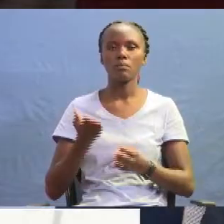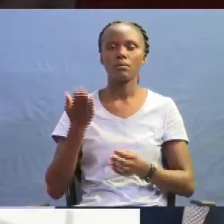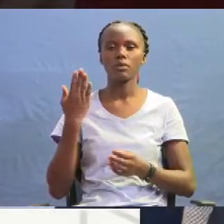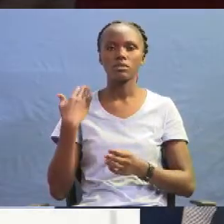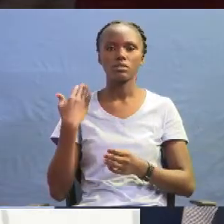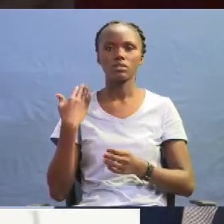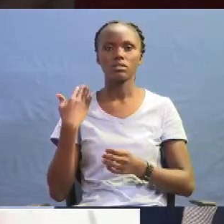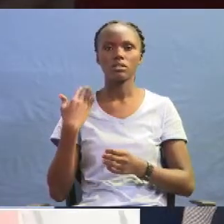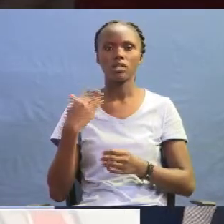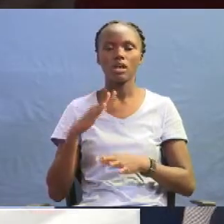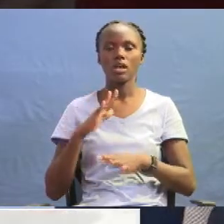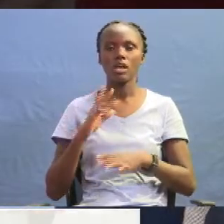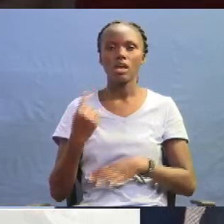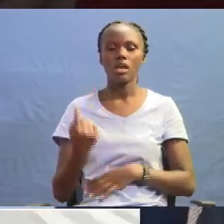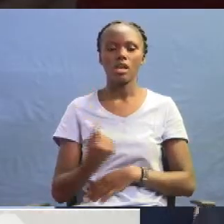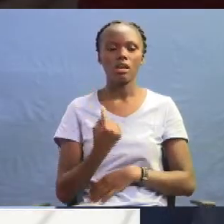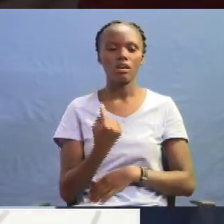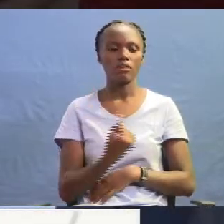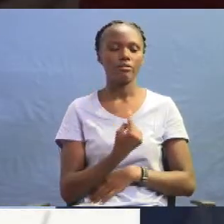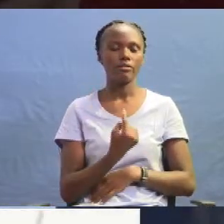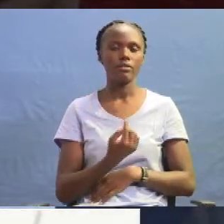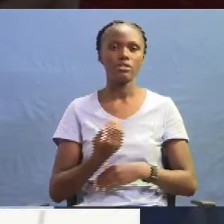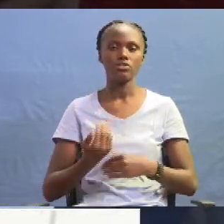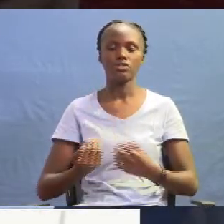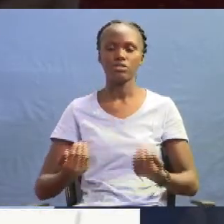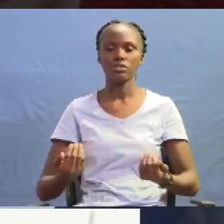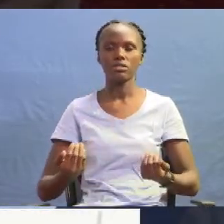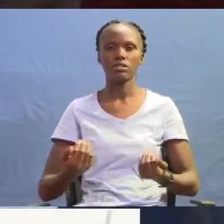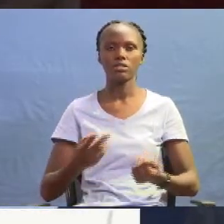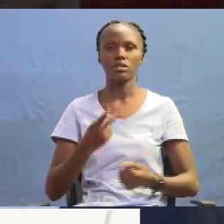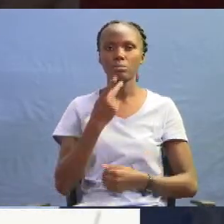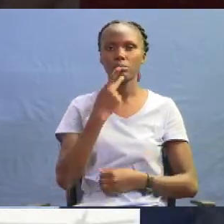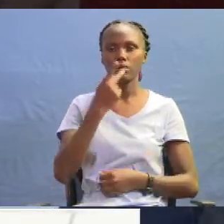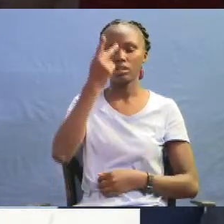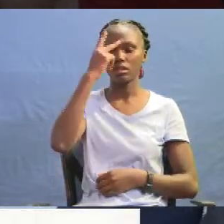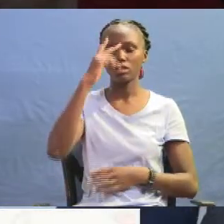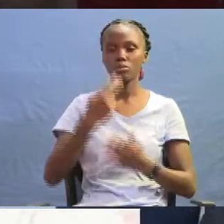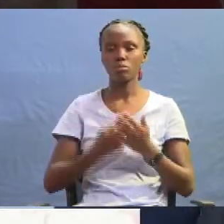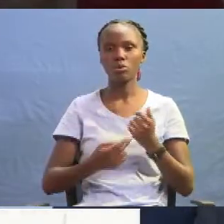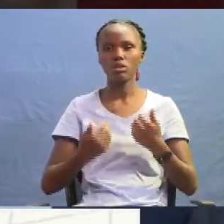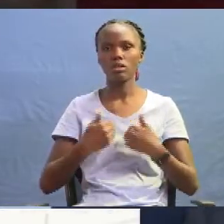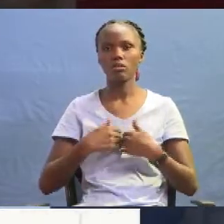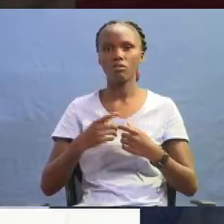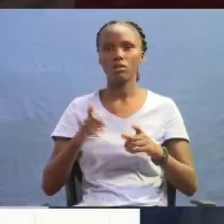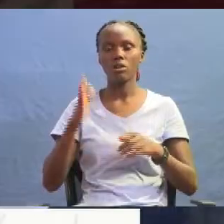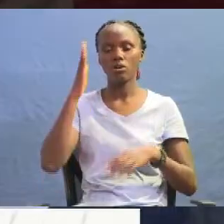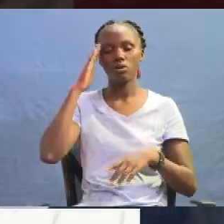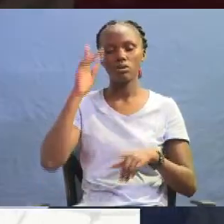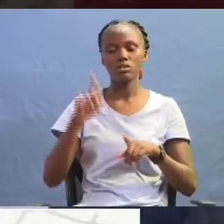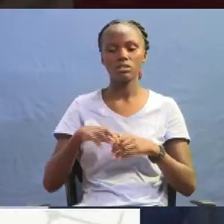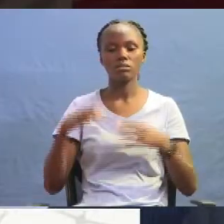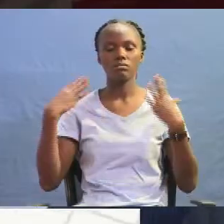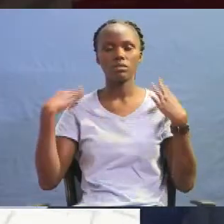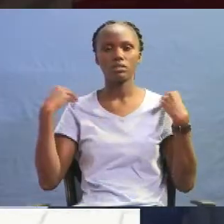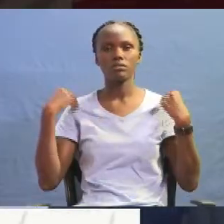Previously, every child had a father and a mother, known and participating in their life.